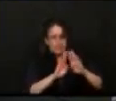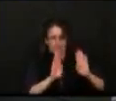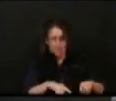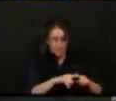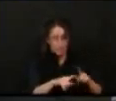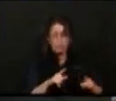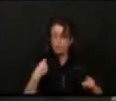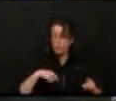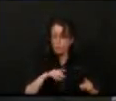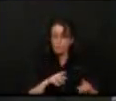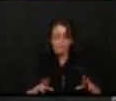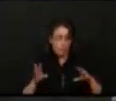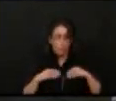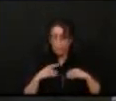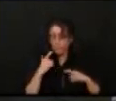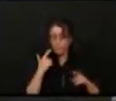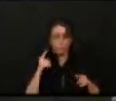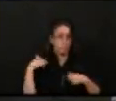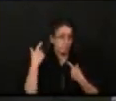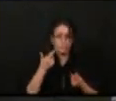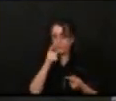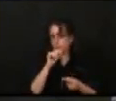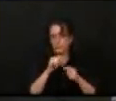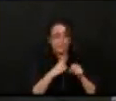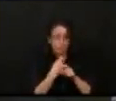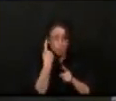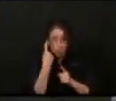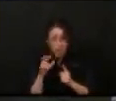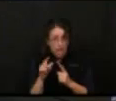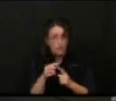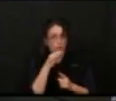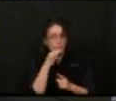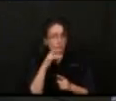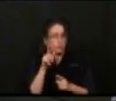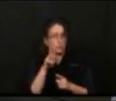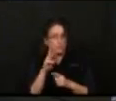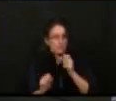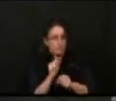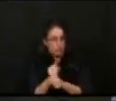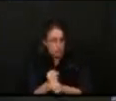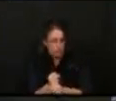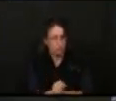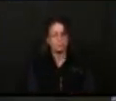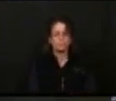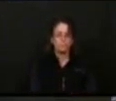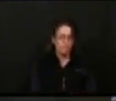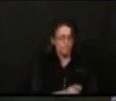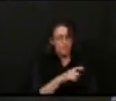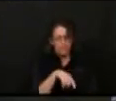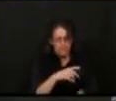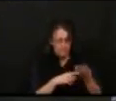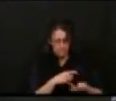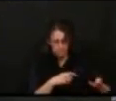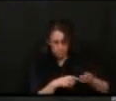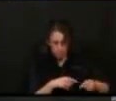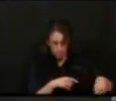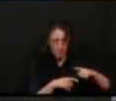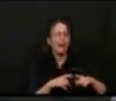20 years, actually one of them closer to 26 years. And at this time, we're wanting to do a round